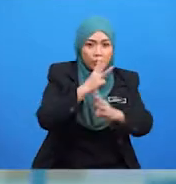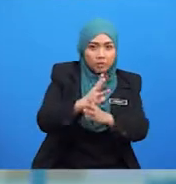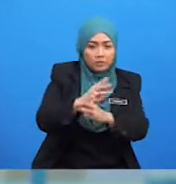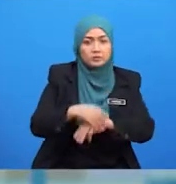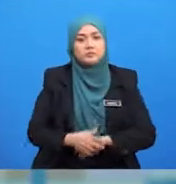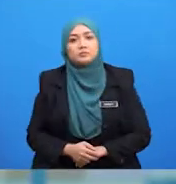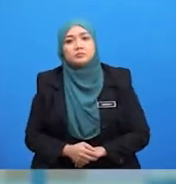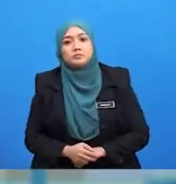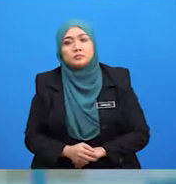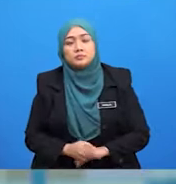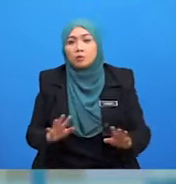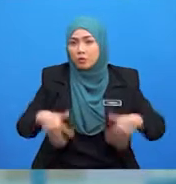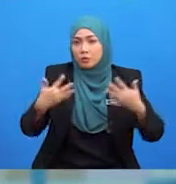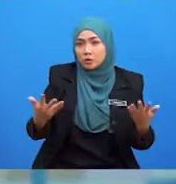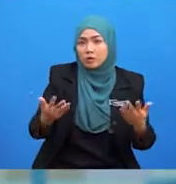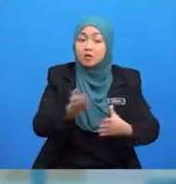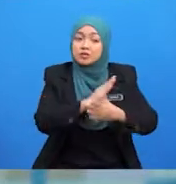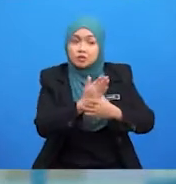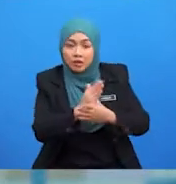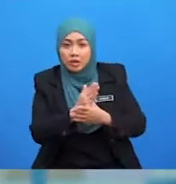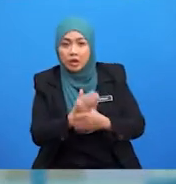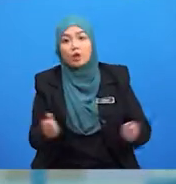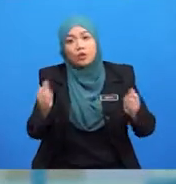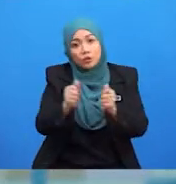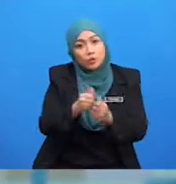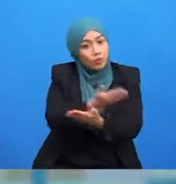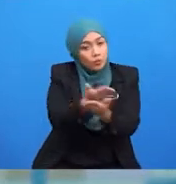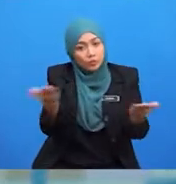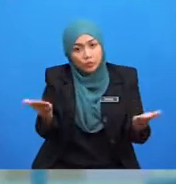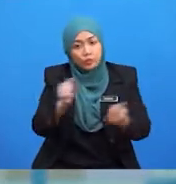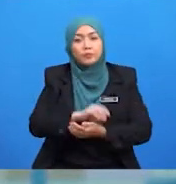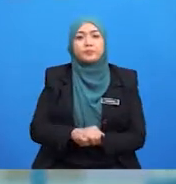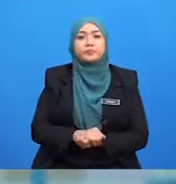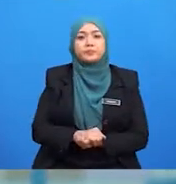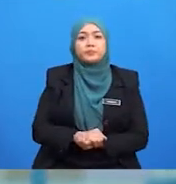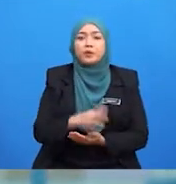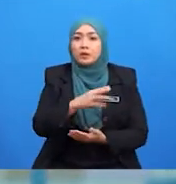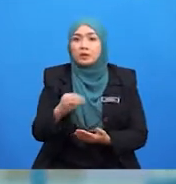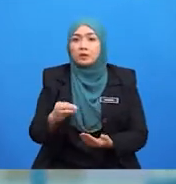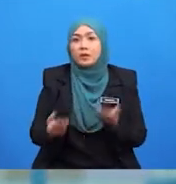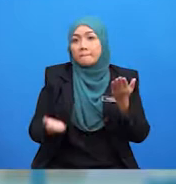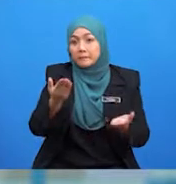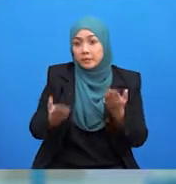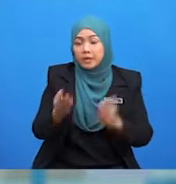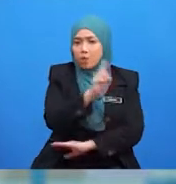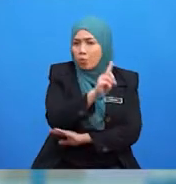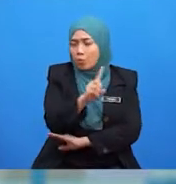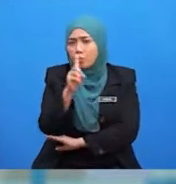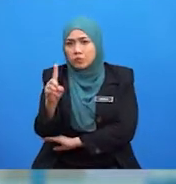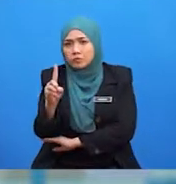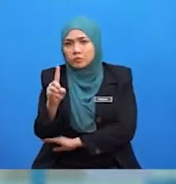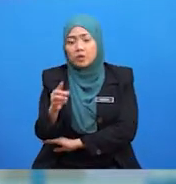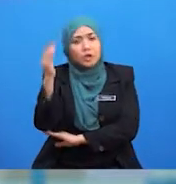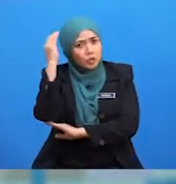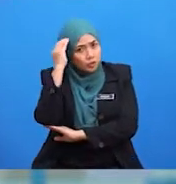What I'm about to share with you may surprise you, and some of them may be the ones that you